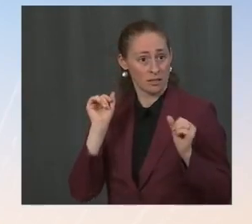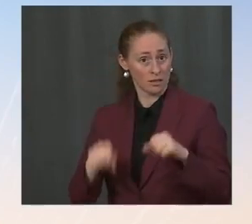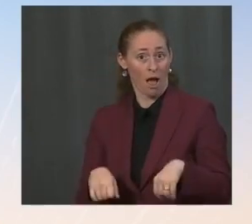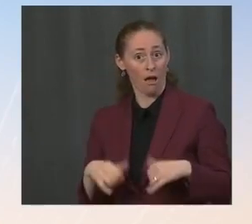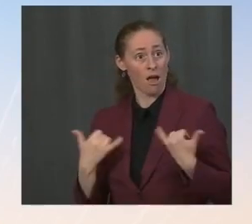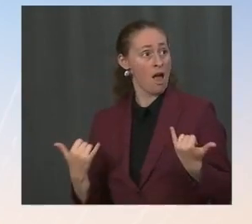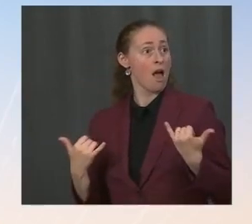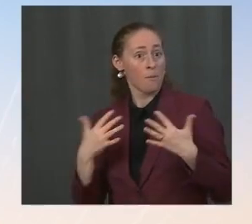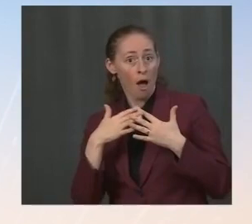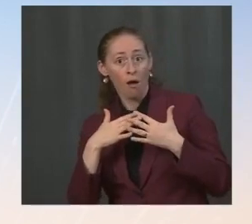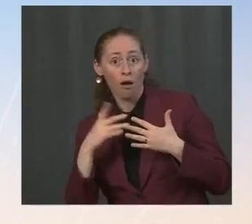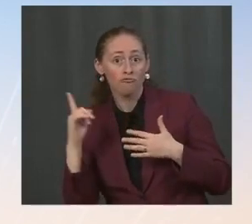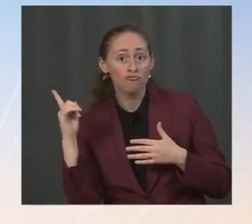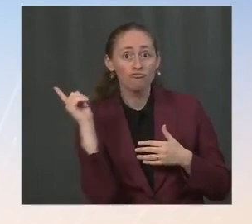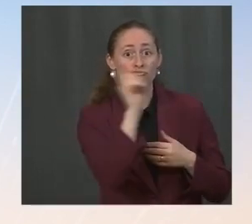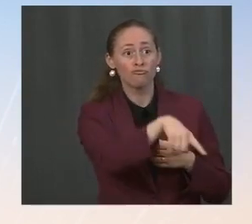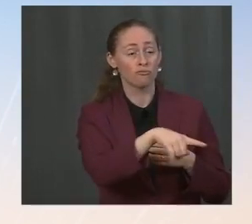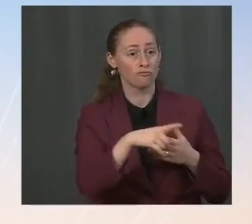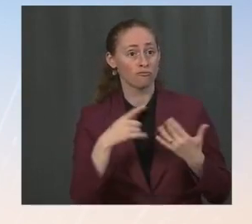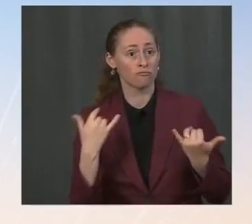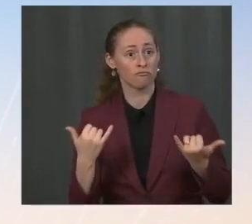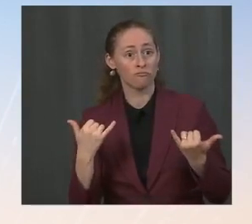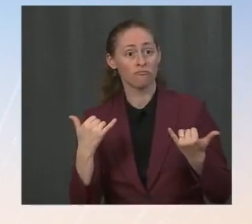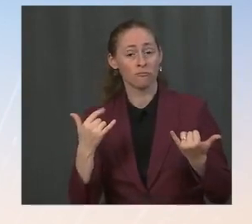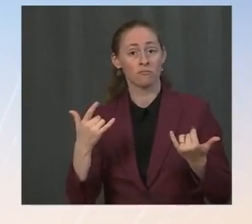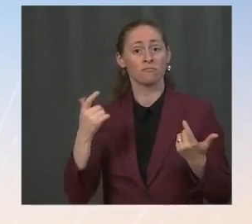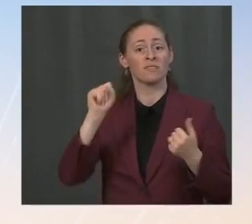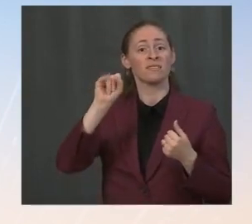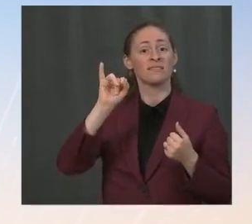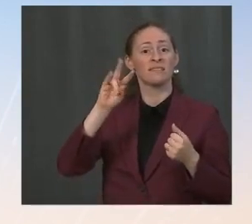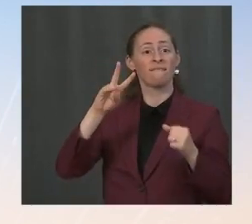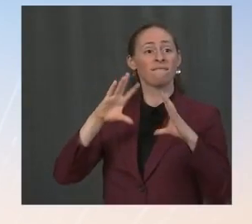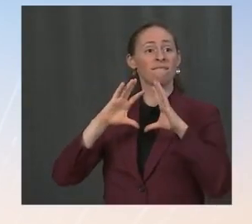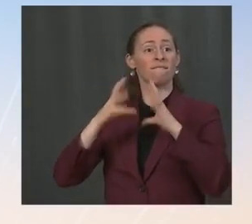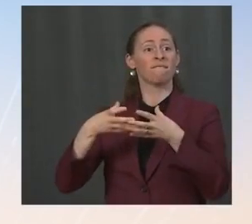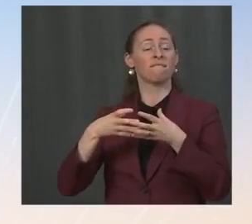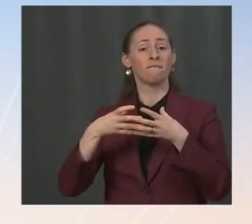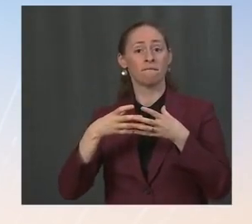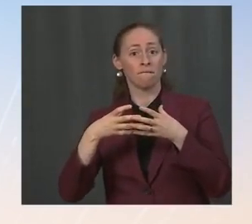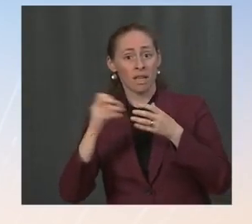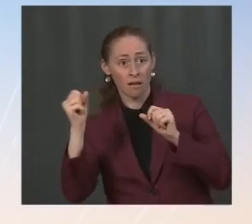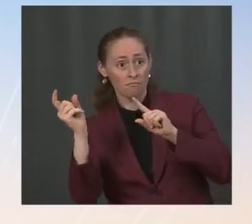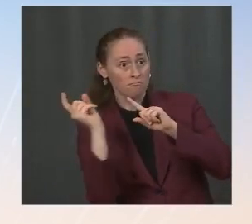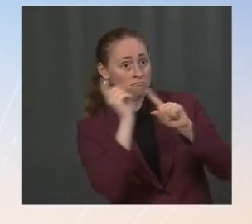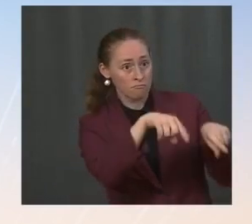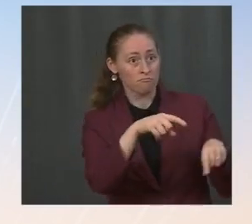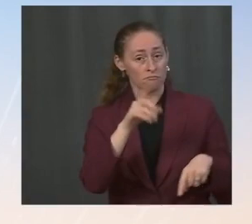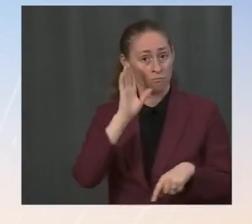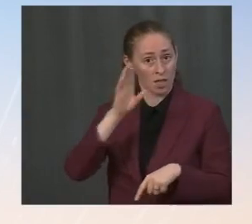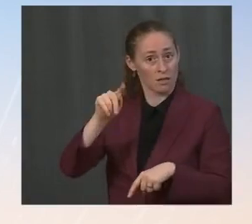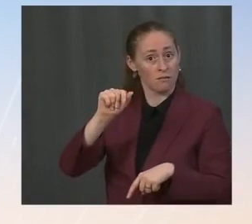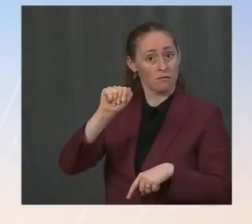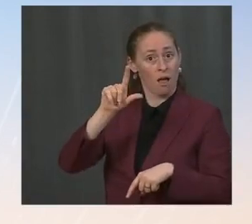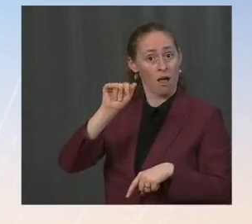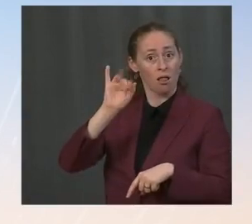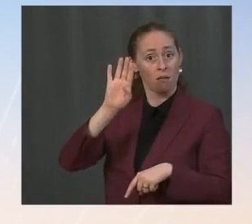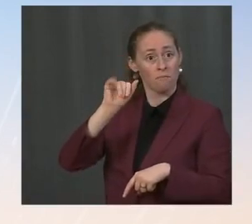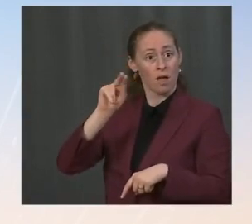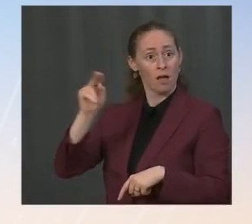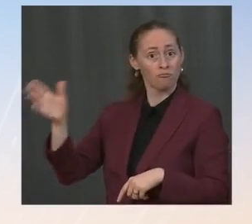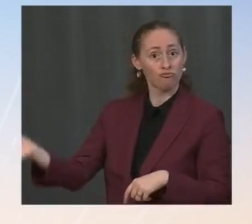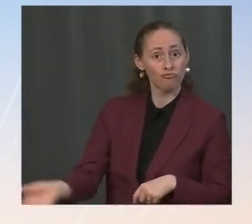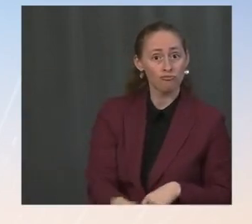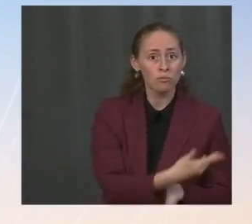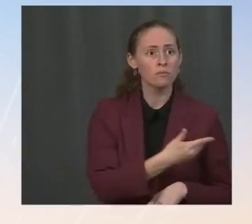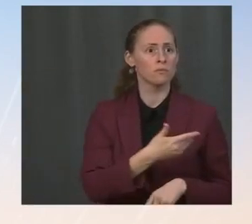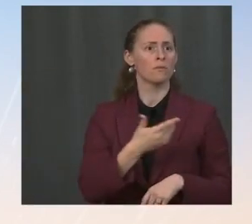Afghan SIVs getting through Taliban checkpoints and to the airport? Are you still discouraging them from doing that? What is the situation on the ground in that